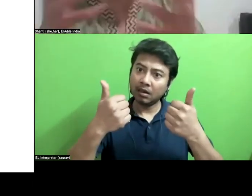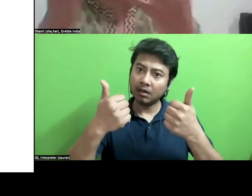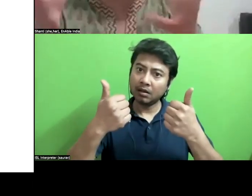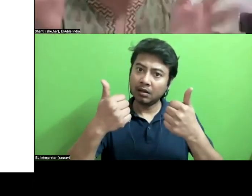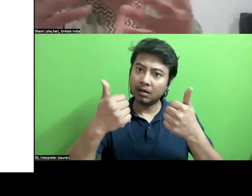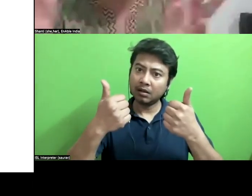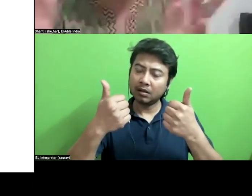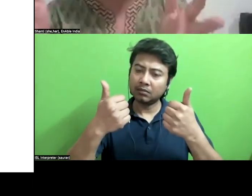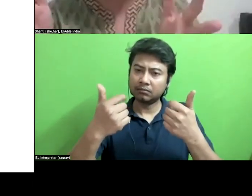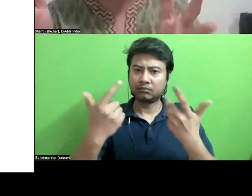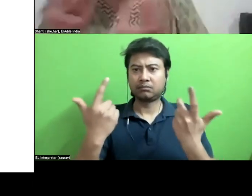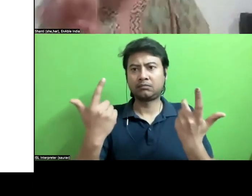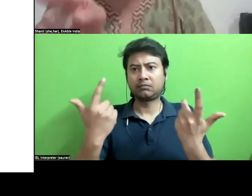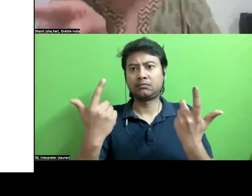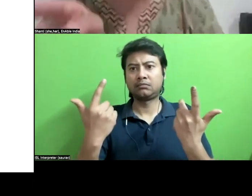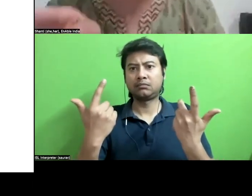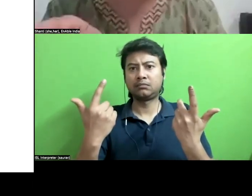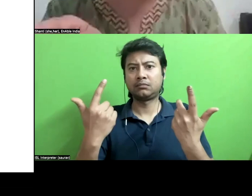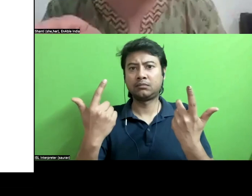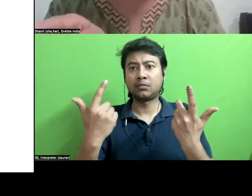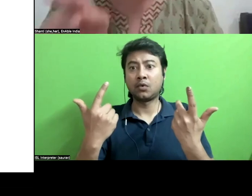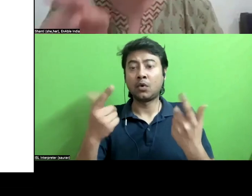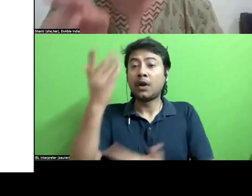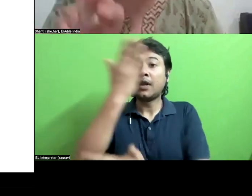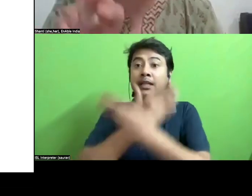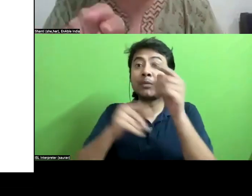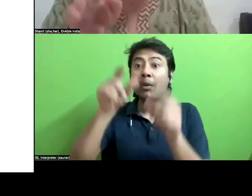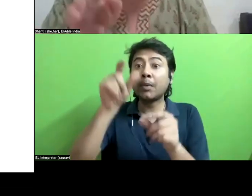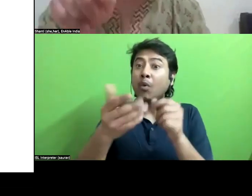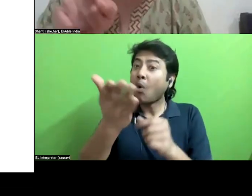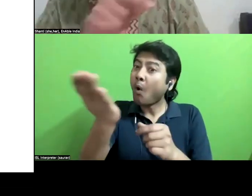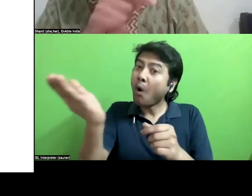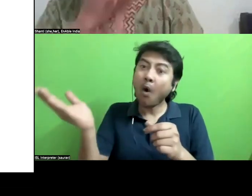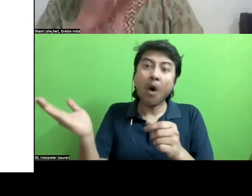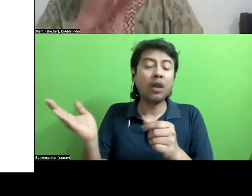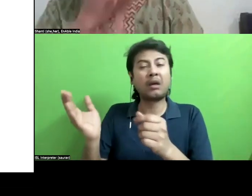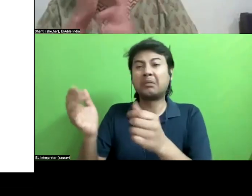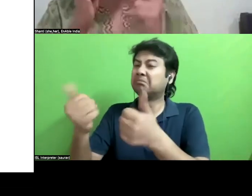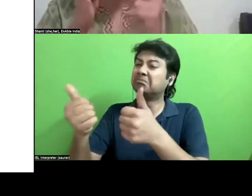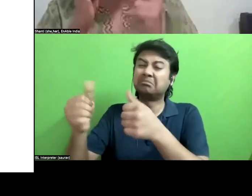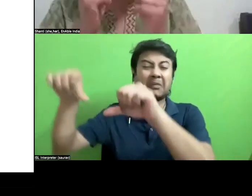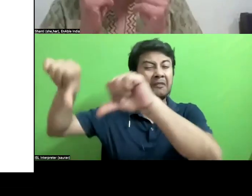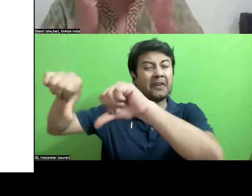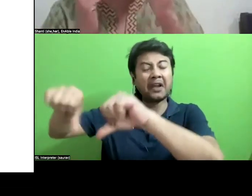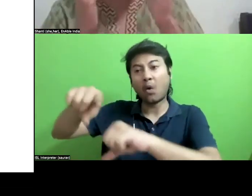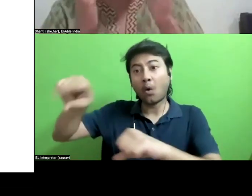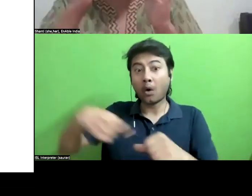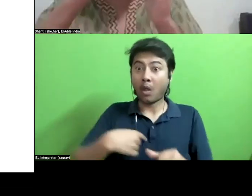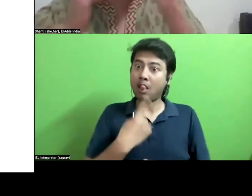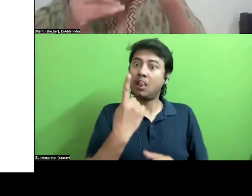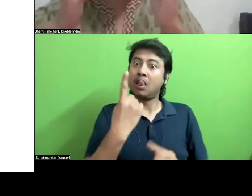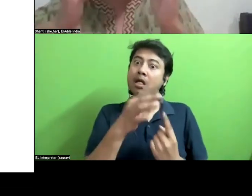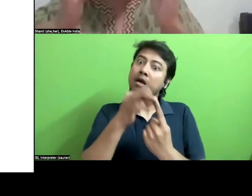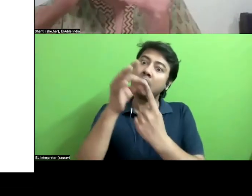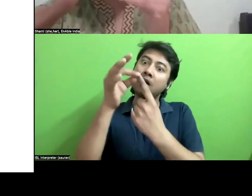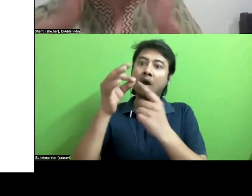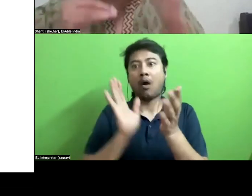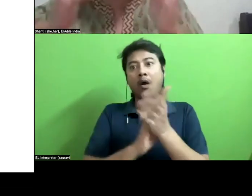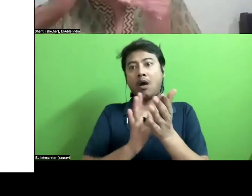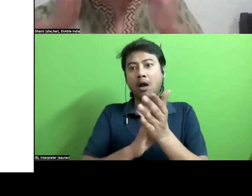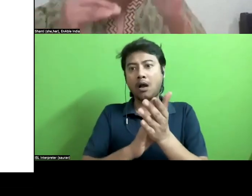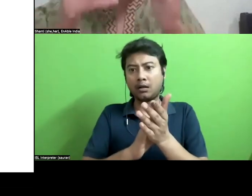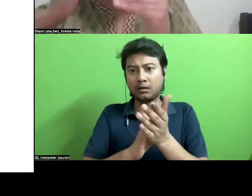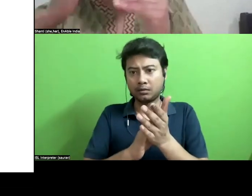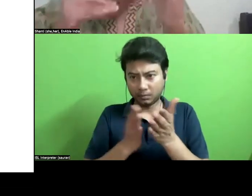disabled person, nothing much is possible, but you are very great. You are a hero. You are an inspiration. So somewhere that actually